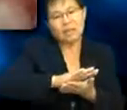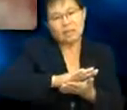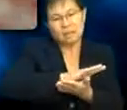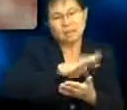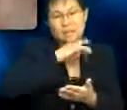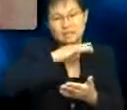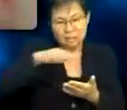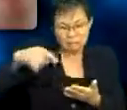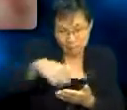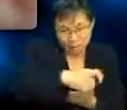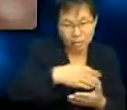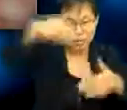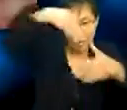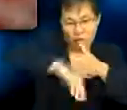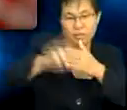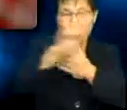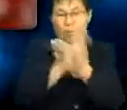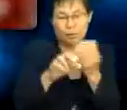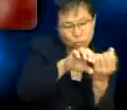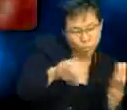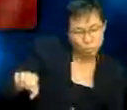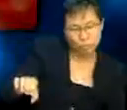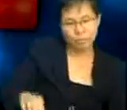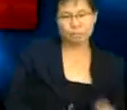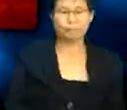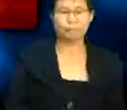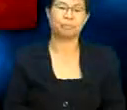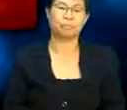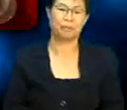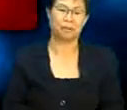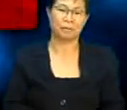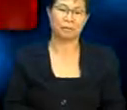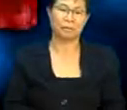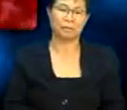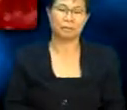toxins produced by germs that have entered the bloodstream.